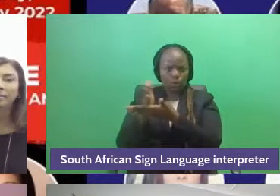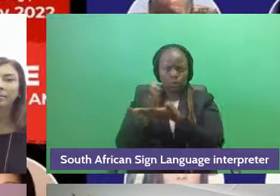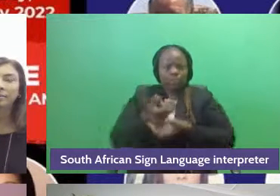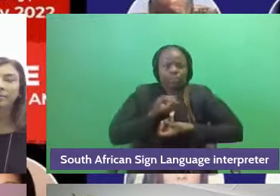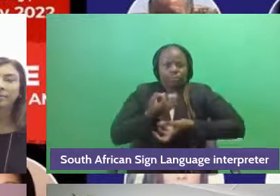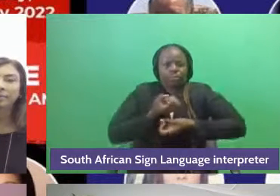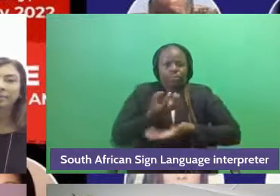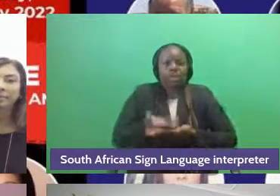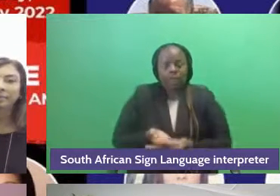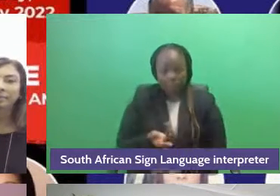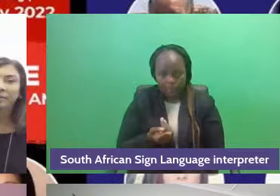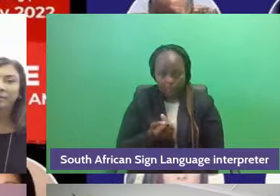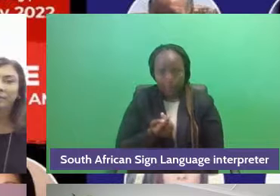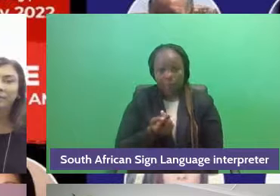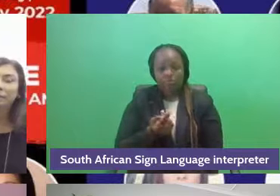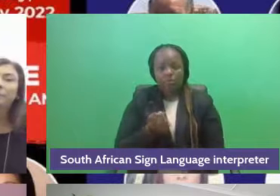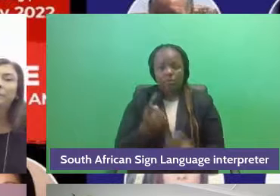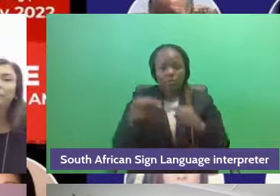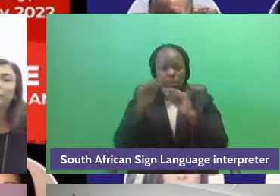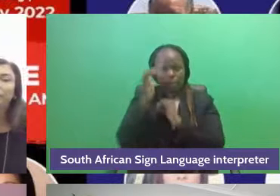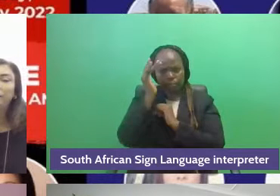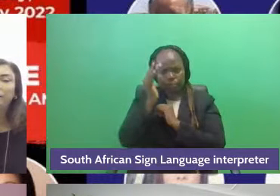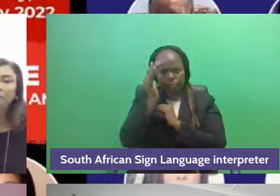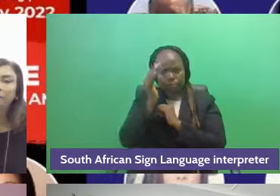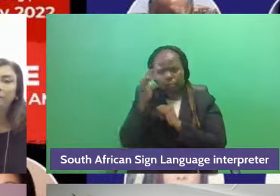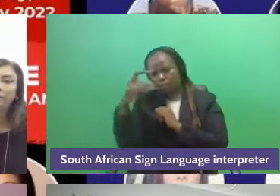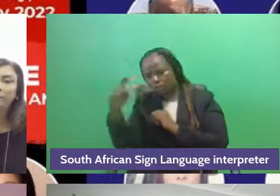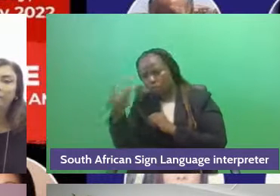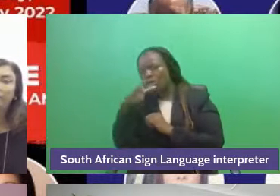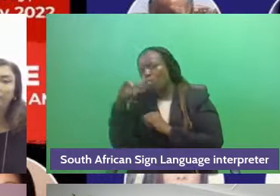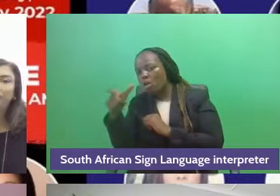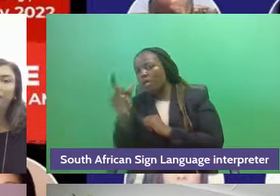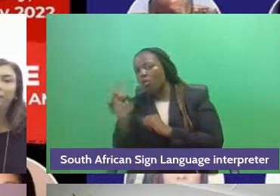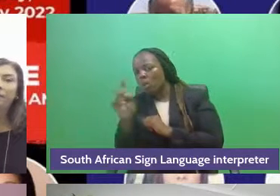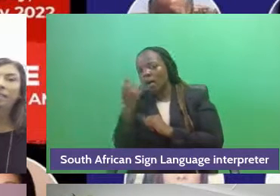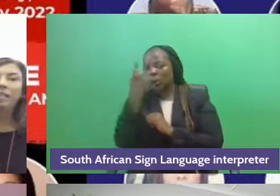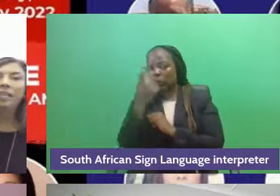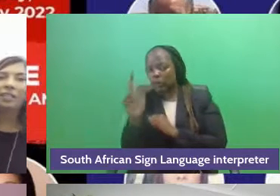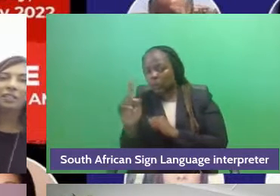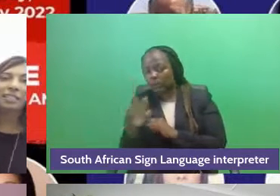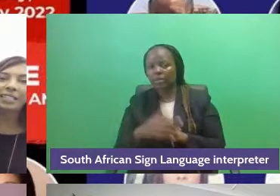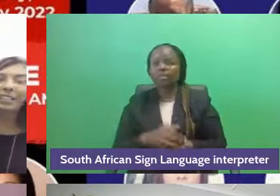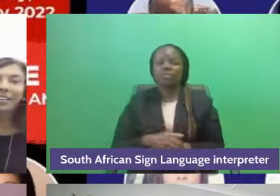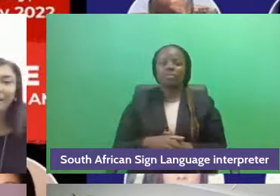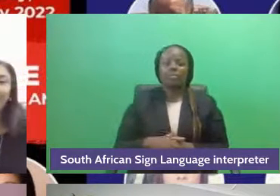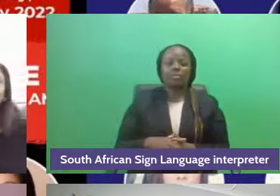we will definitely reflect and keep on checking out the comment section. So